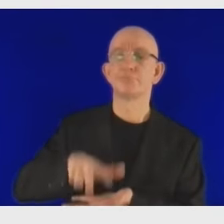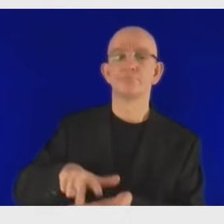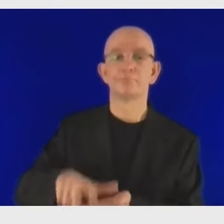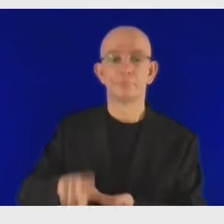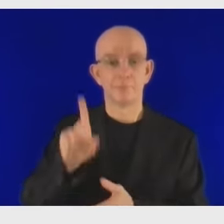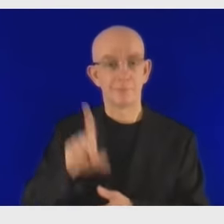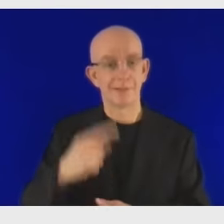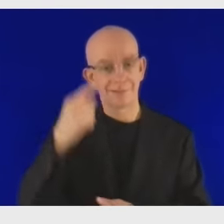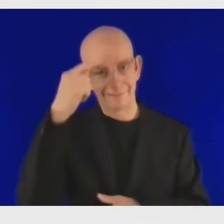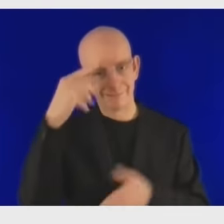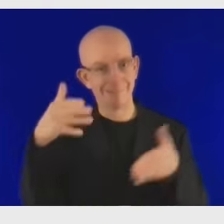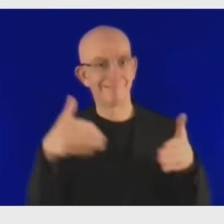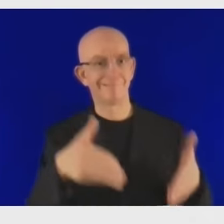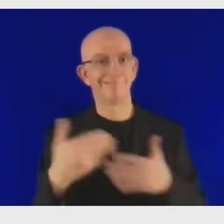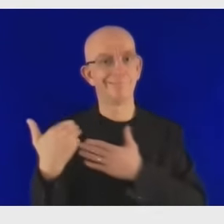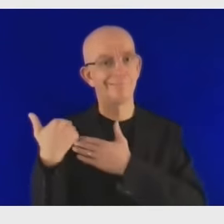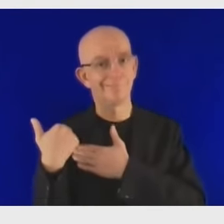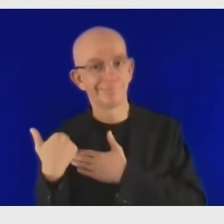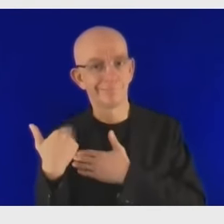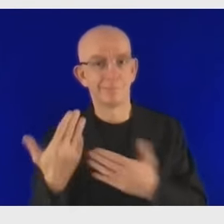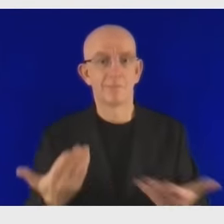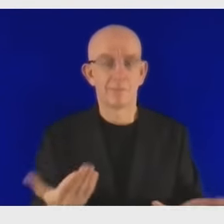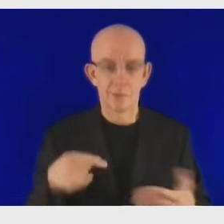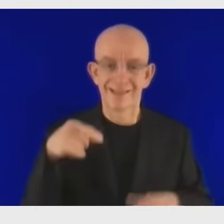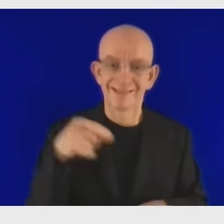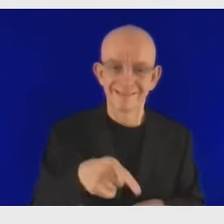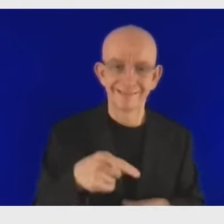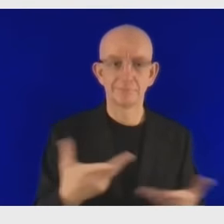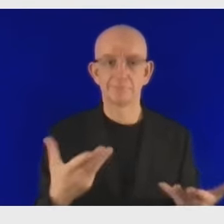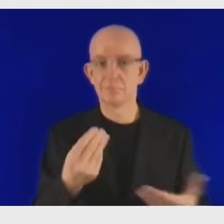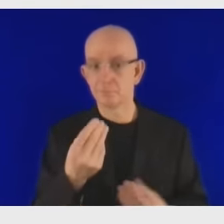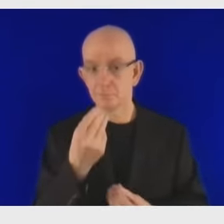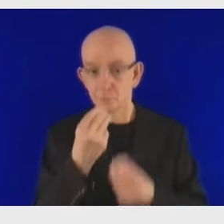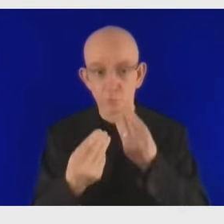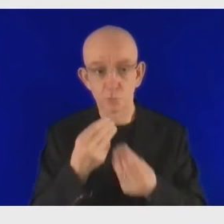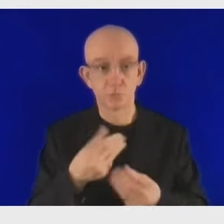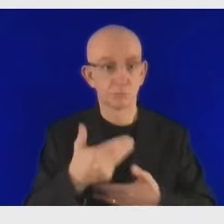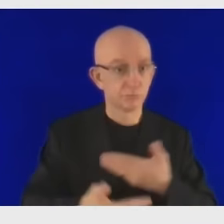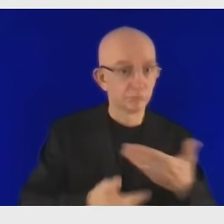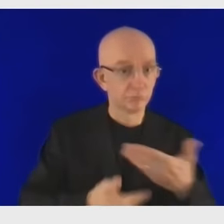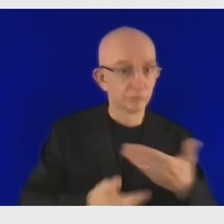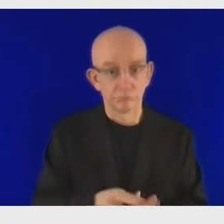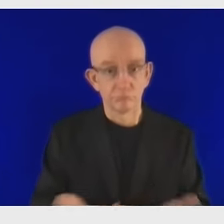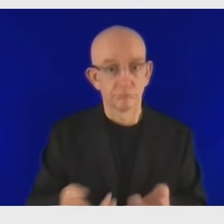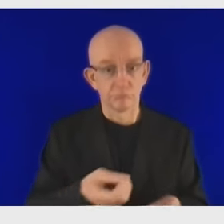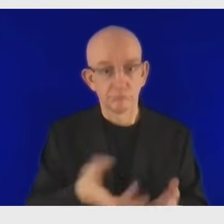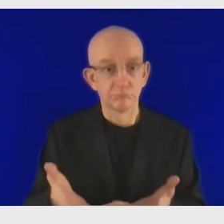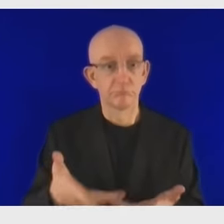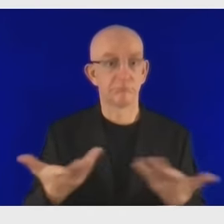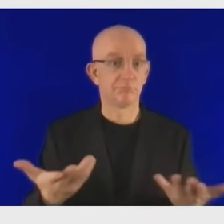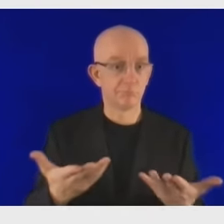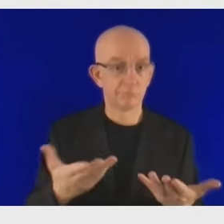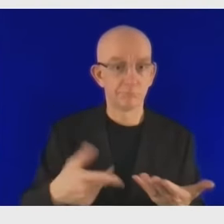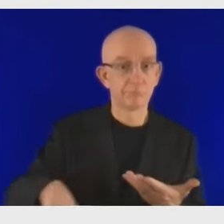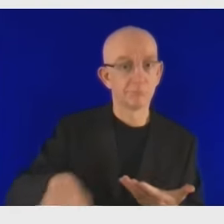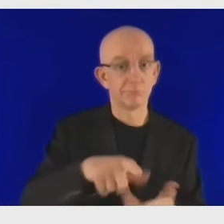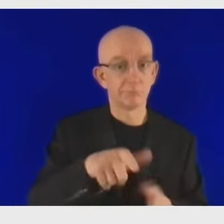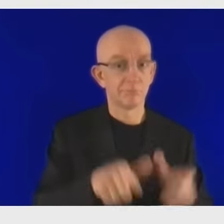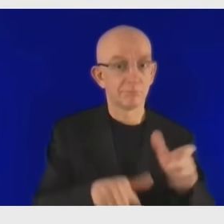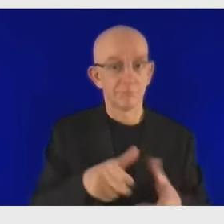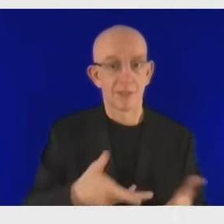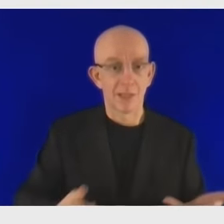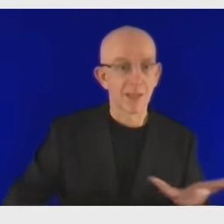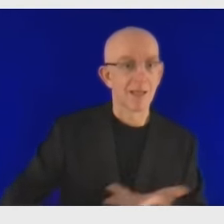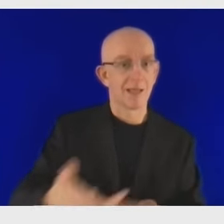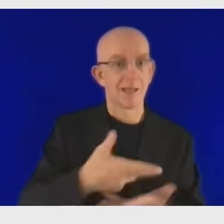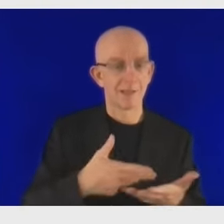that's needed for a breakthrough. Governments will have to listen to young people's demands and step up with tangible solutions to address the